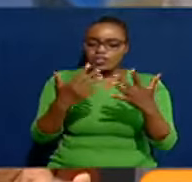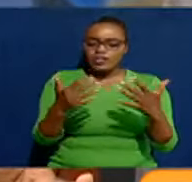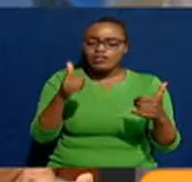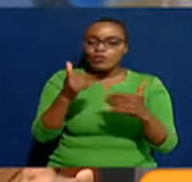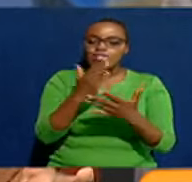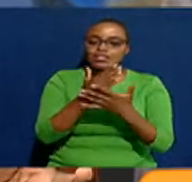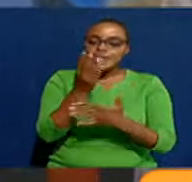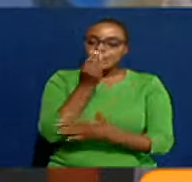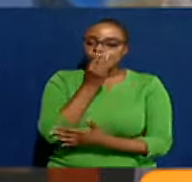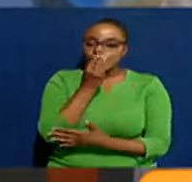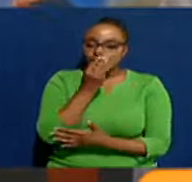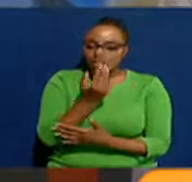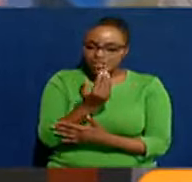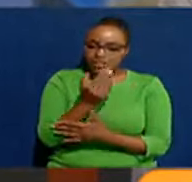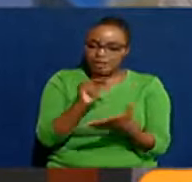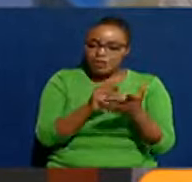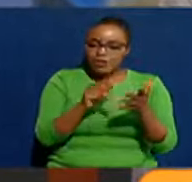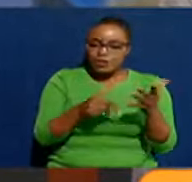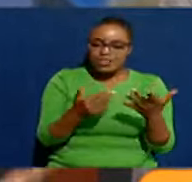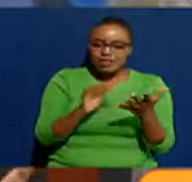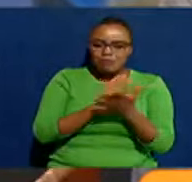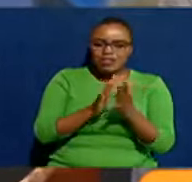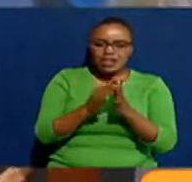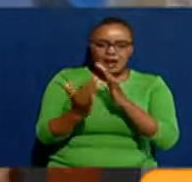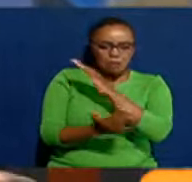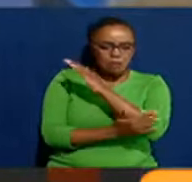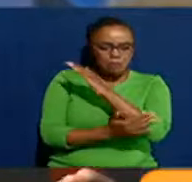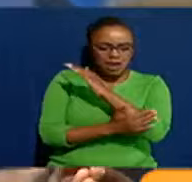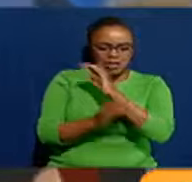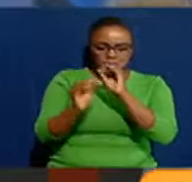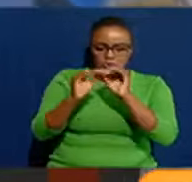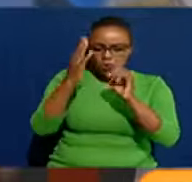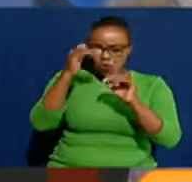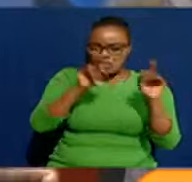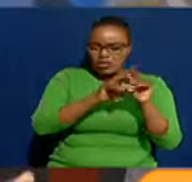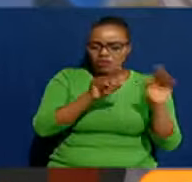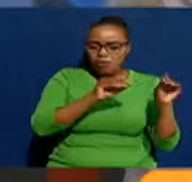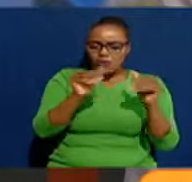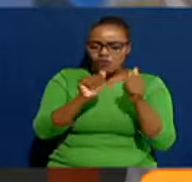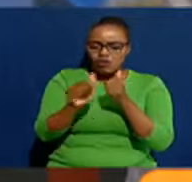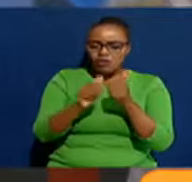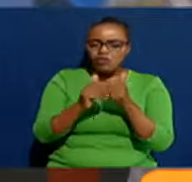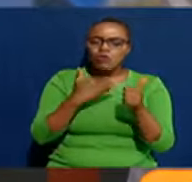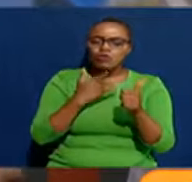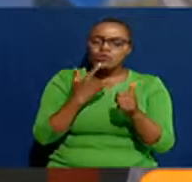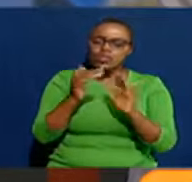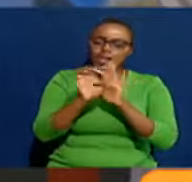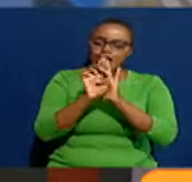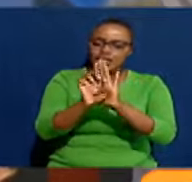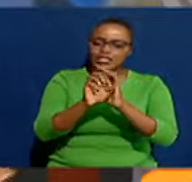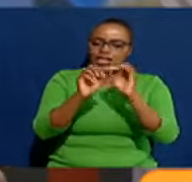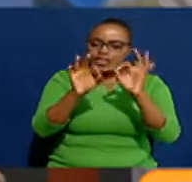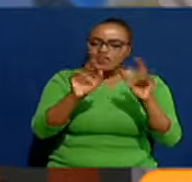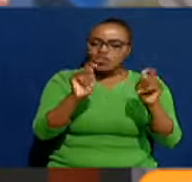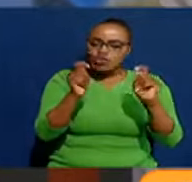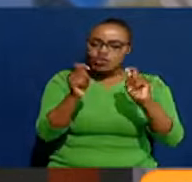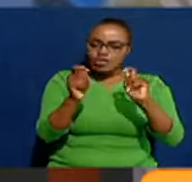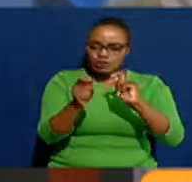eat. So it doesn't become bad just because you have now moved it in maize. And I gave you an example. If you